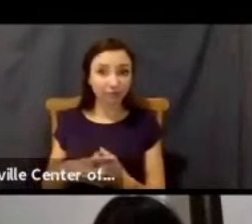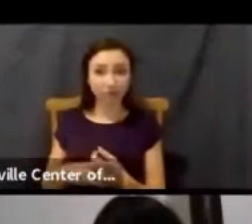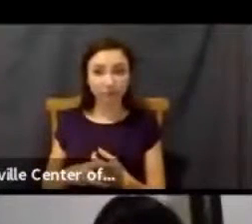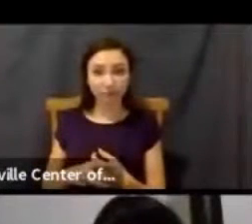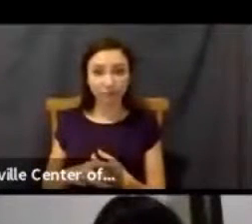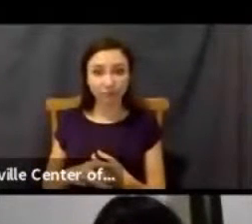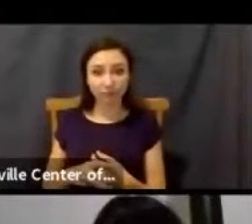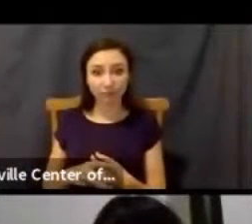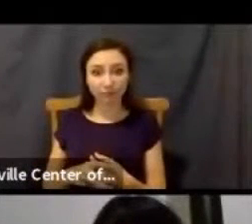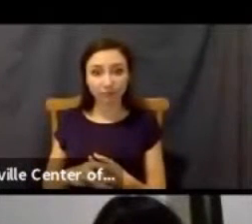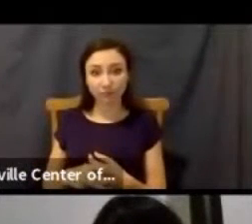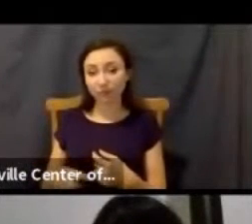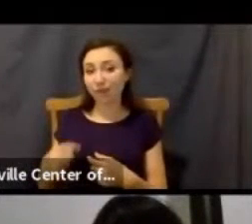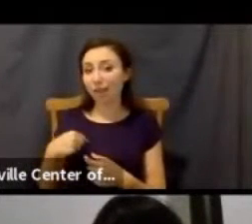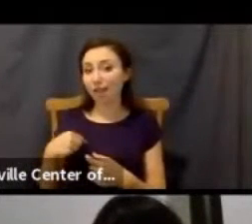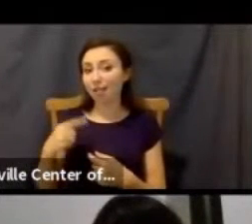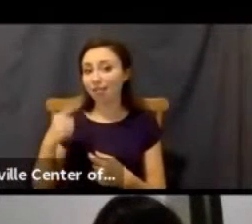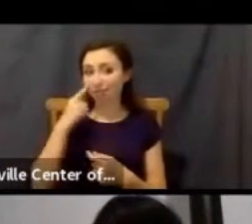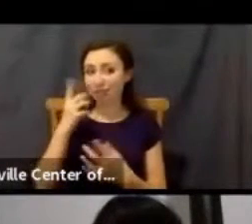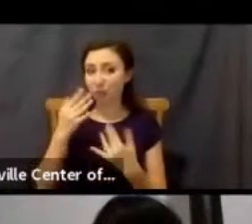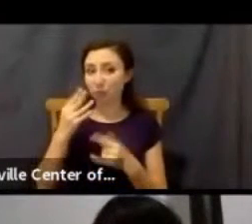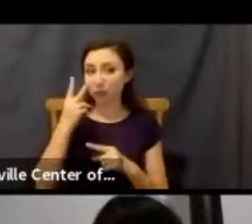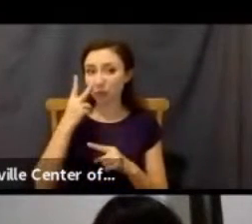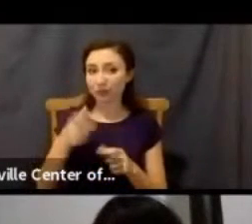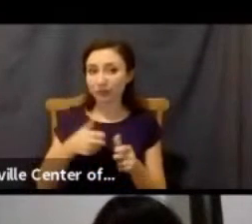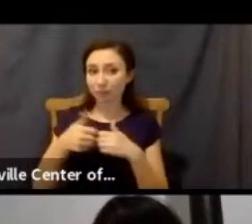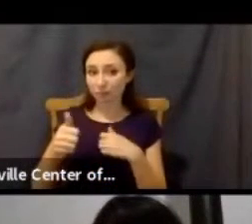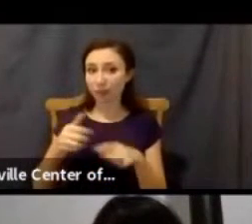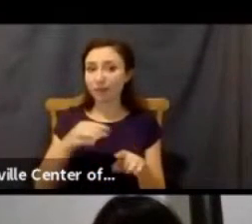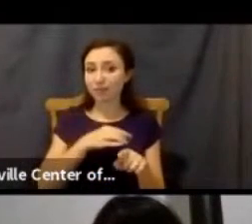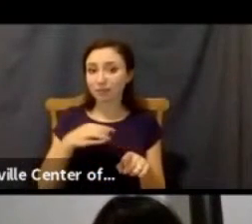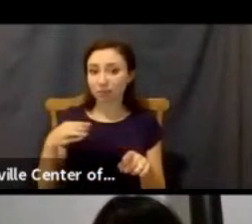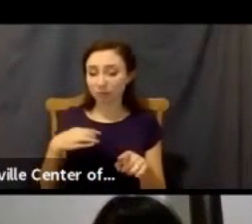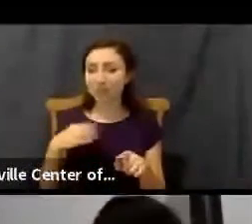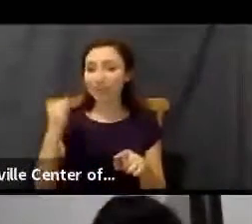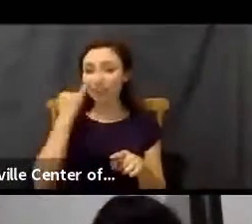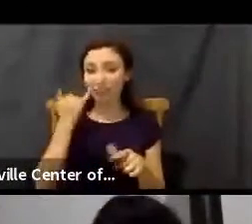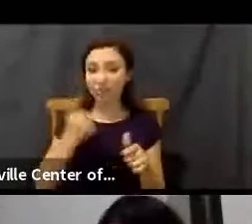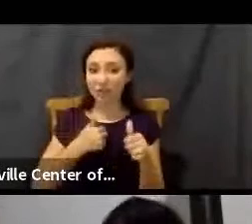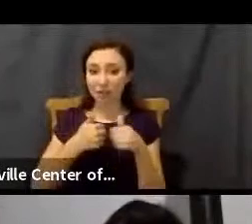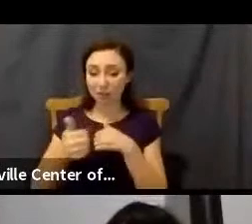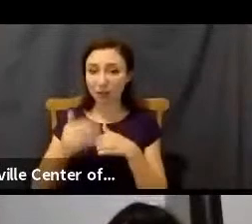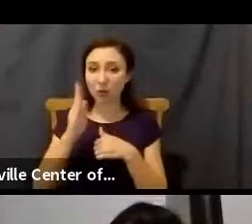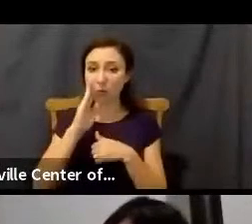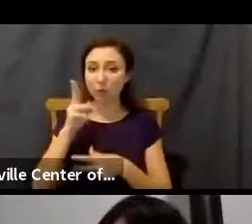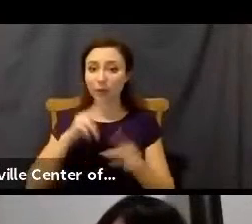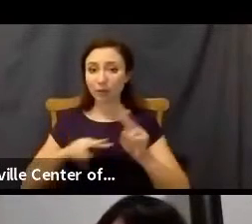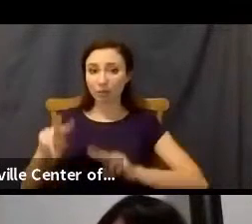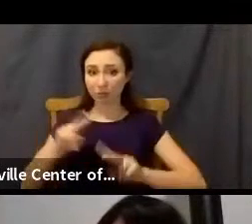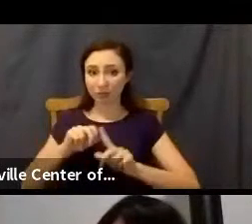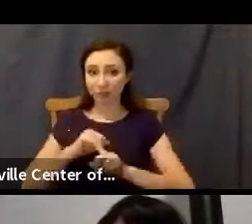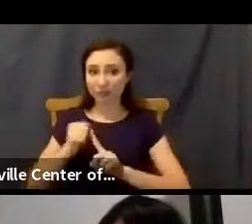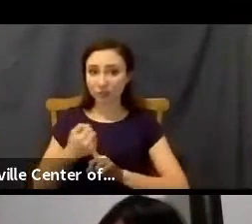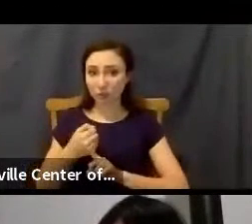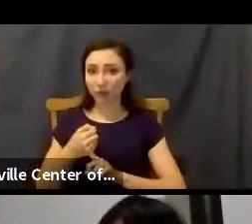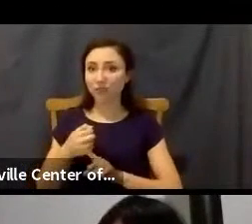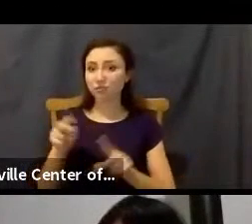We'll wait to see whether this passes the commission. If it does, we'll look into situations like issues like that.